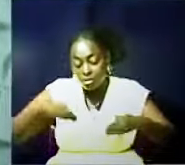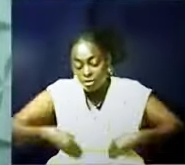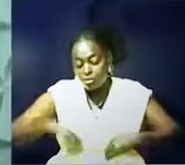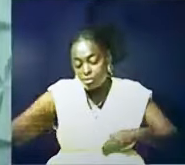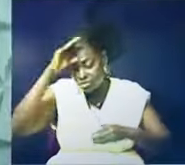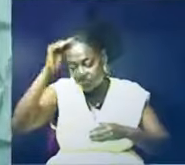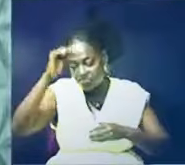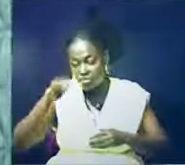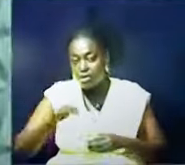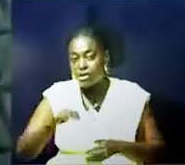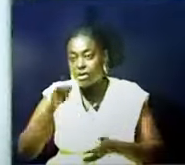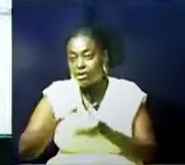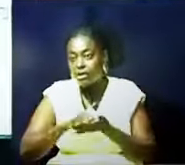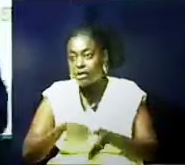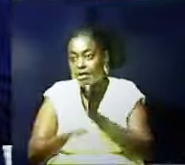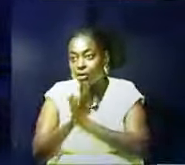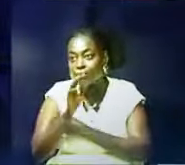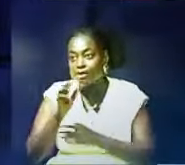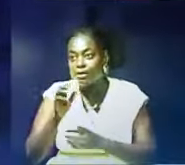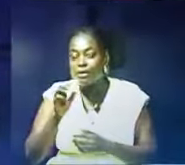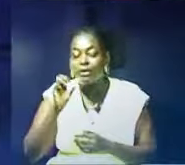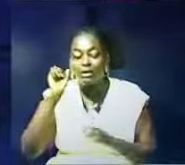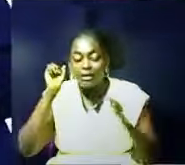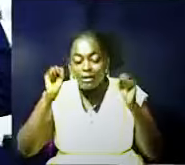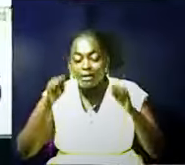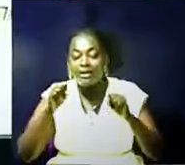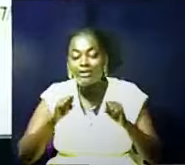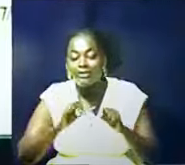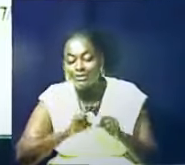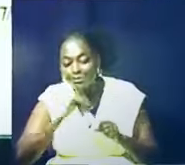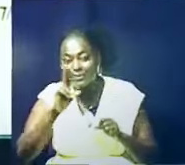they can spend 3 days praying for calf,